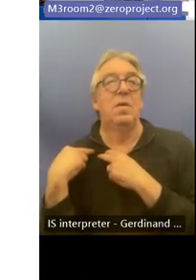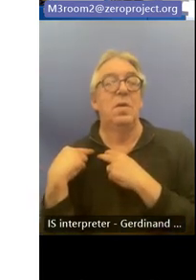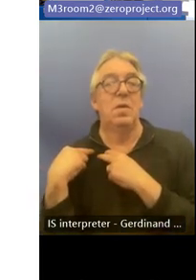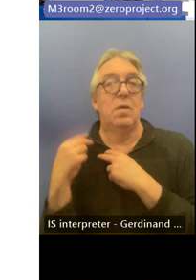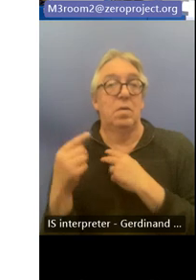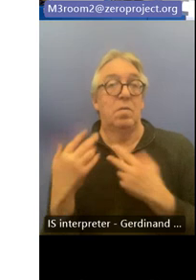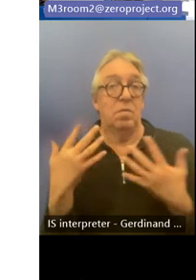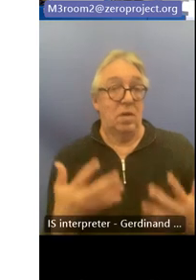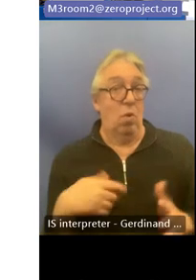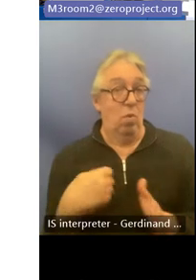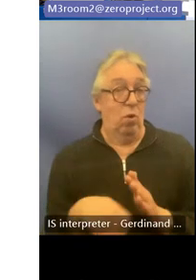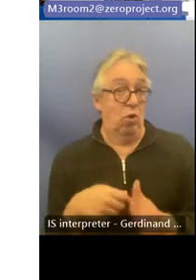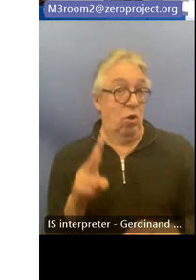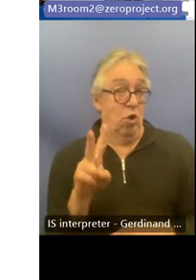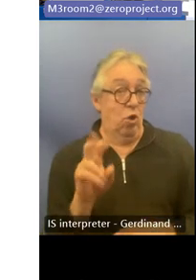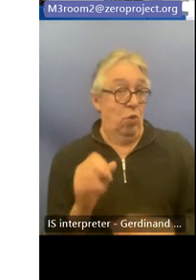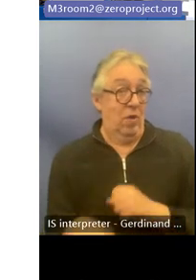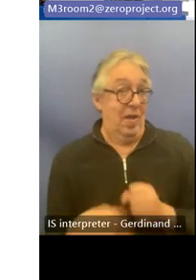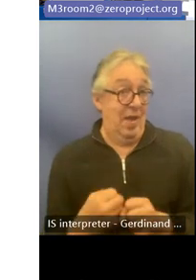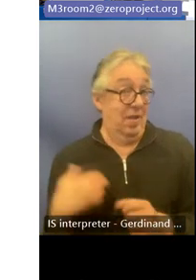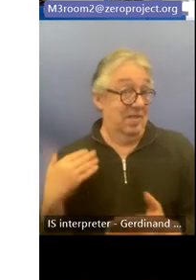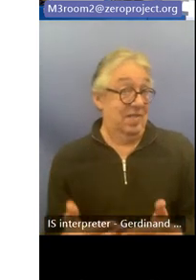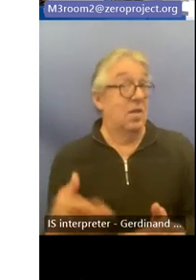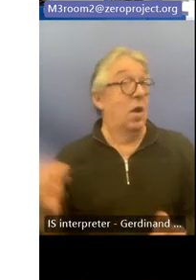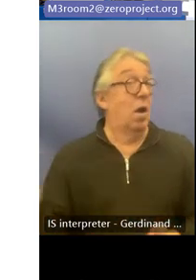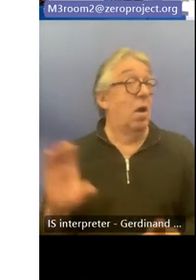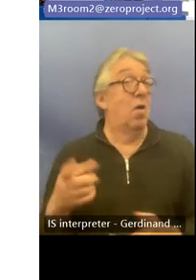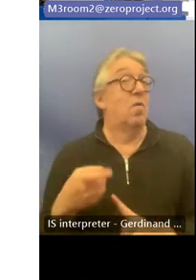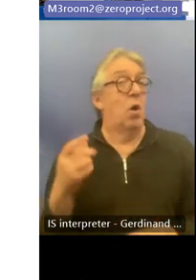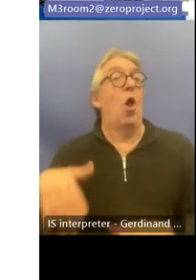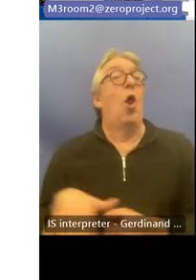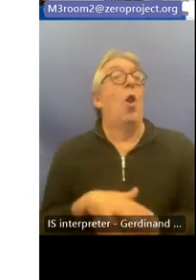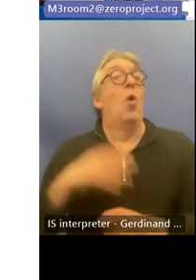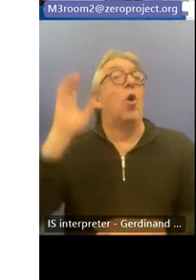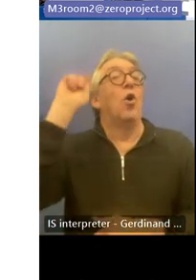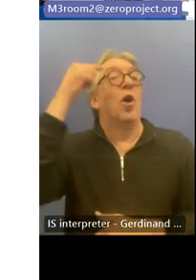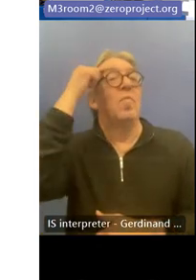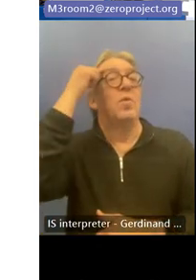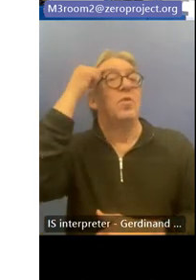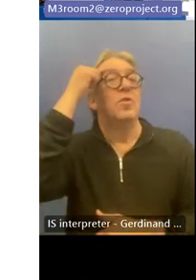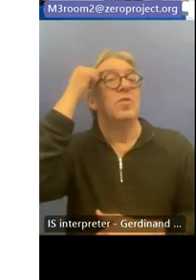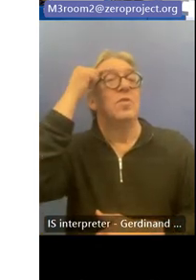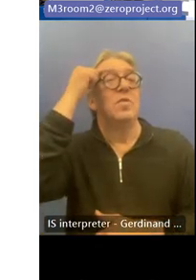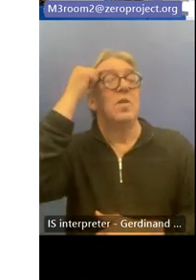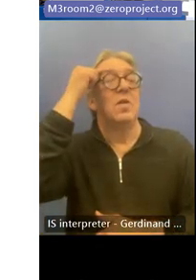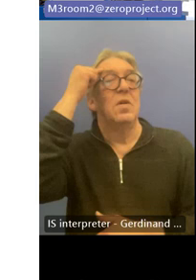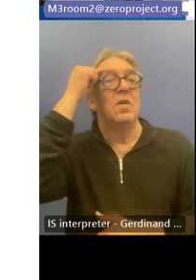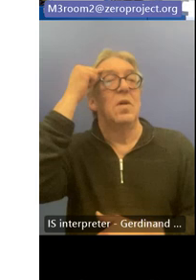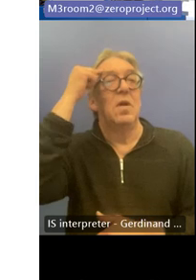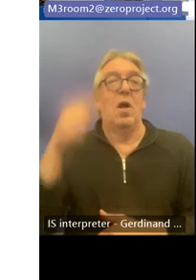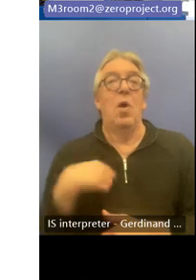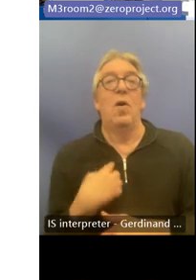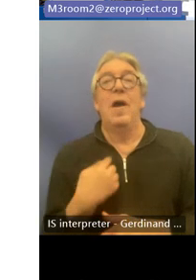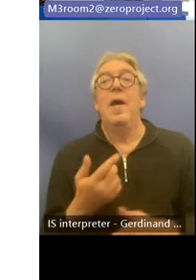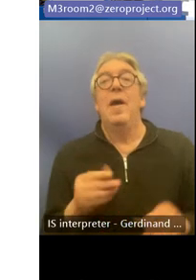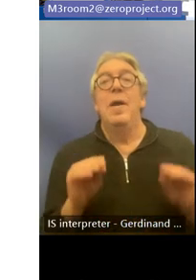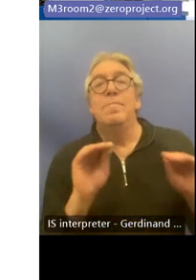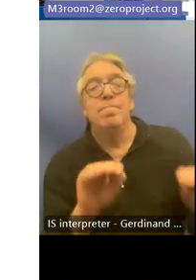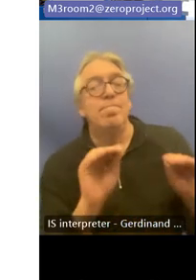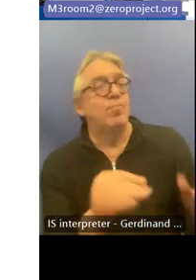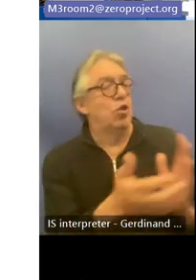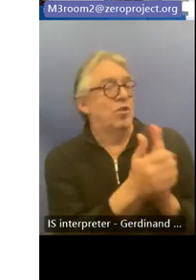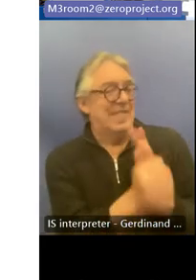running most of the cases by the local government. We are giving some money, which is more the skill development, more on the assistive devices, but